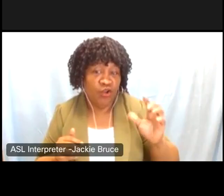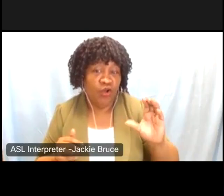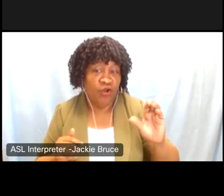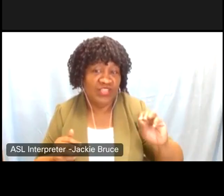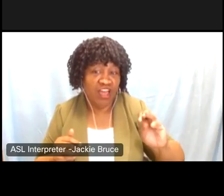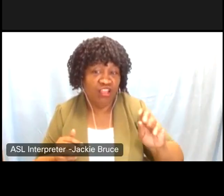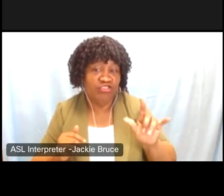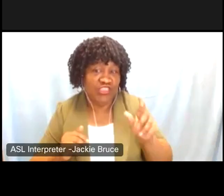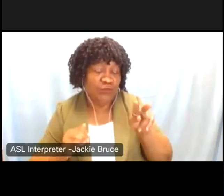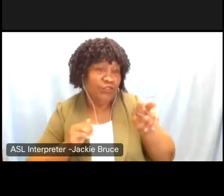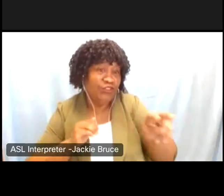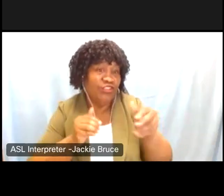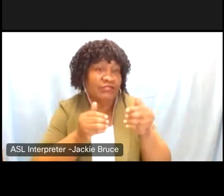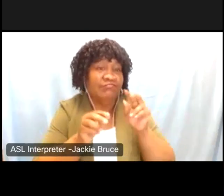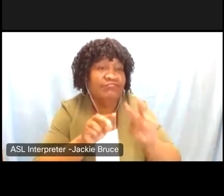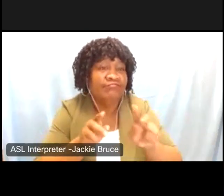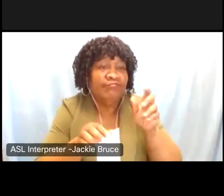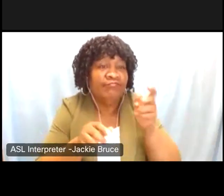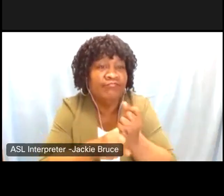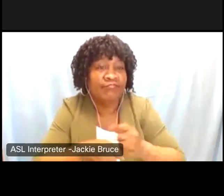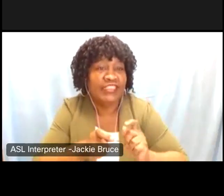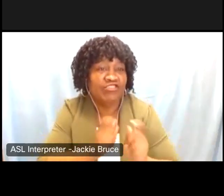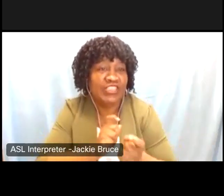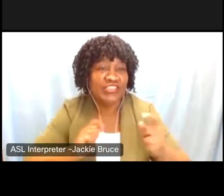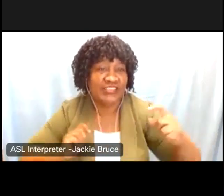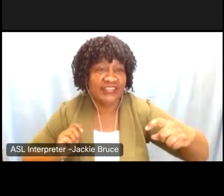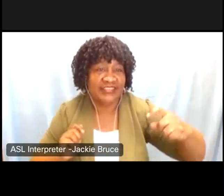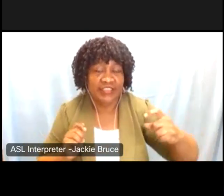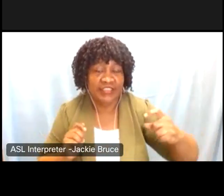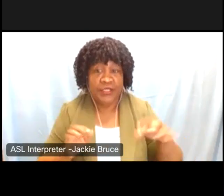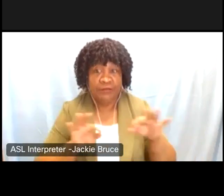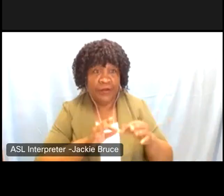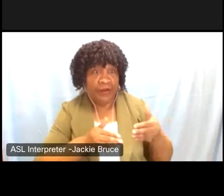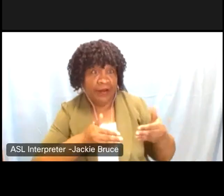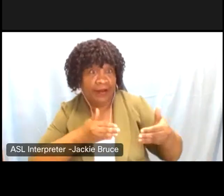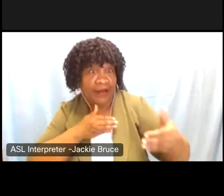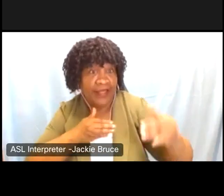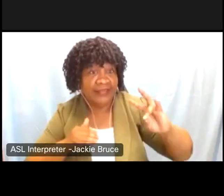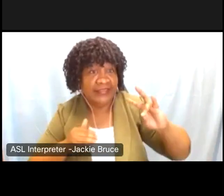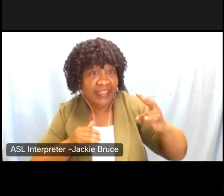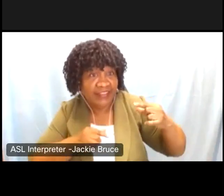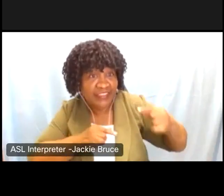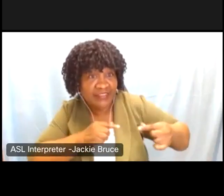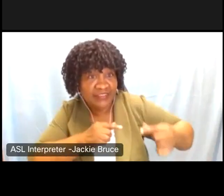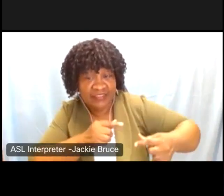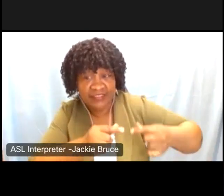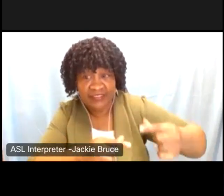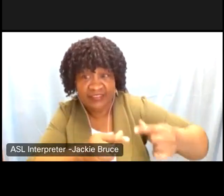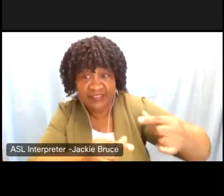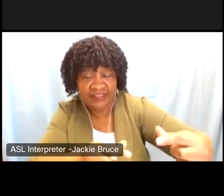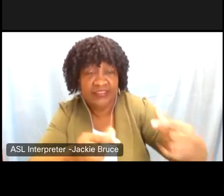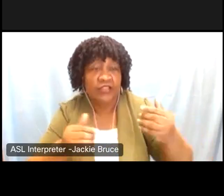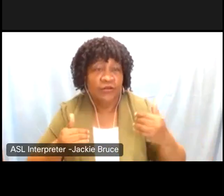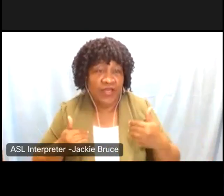make the changes that are necessary so that the next 7 generations will have a